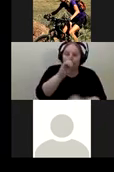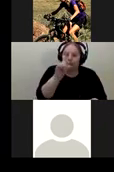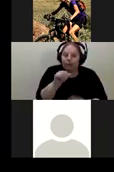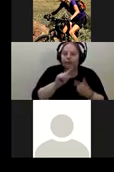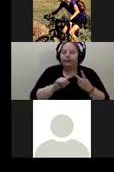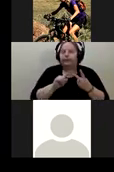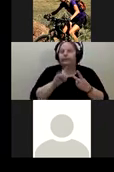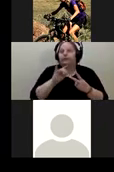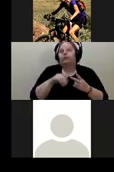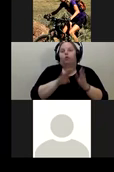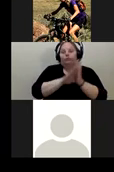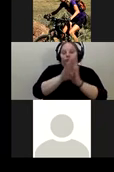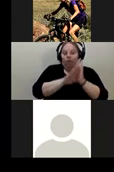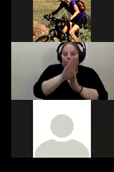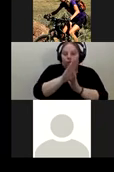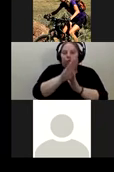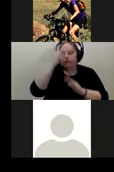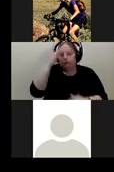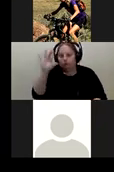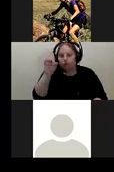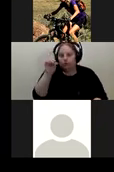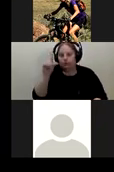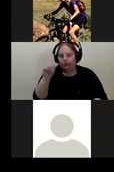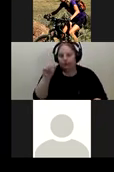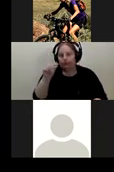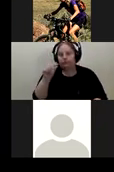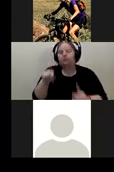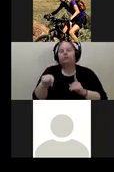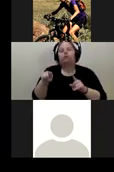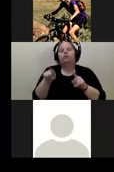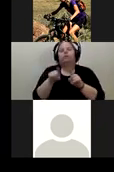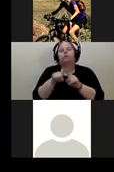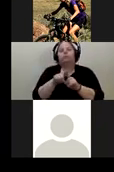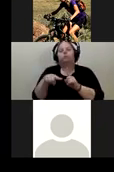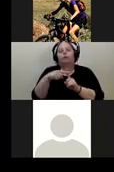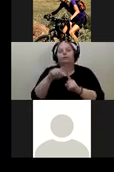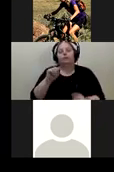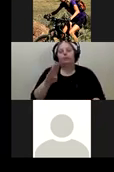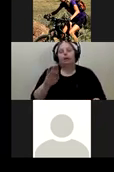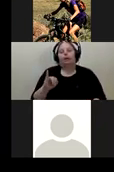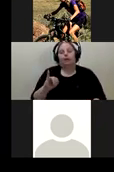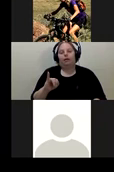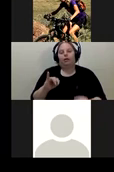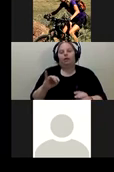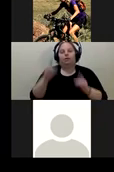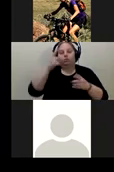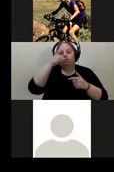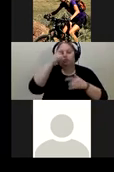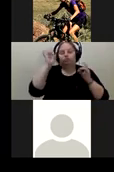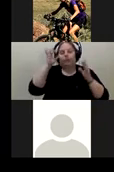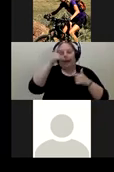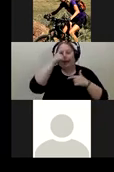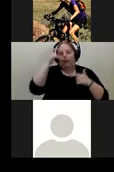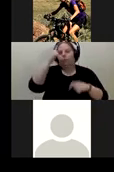for developmental intellectual disabilities, and also traumatic brain injury. And then I was a